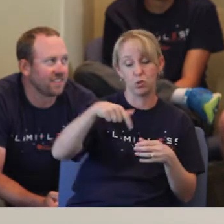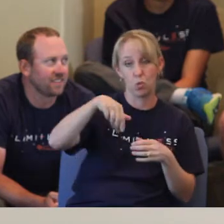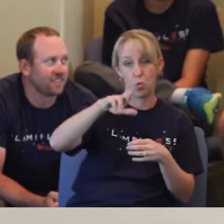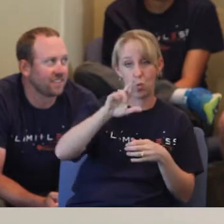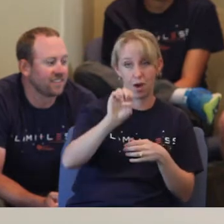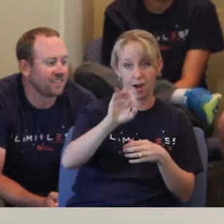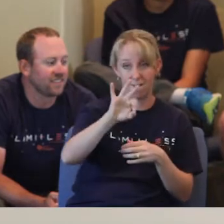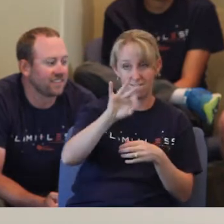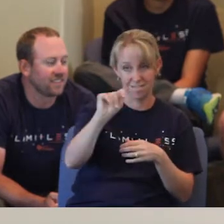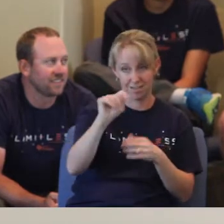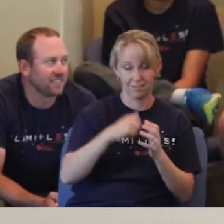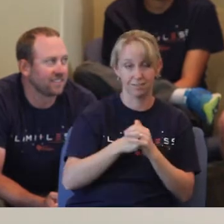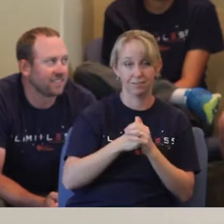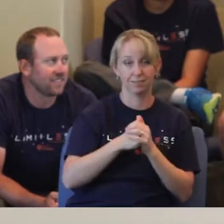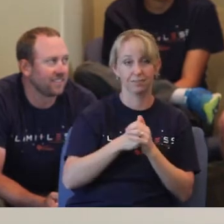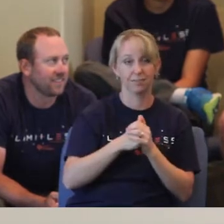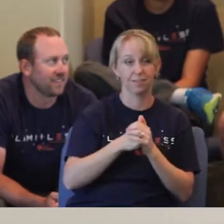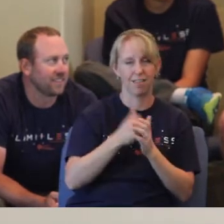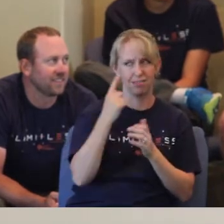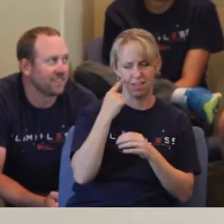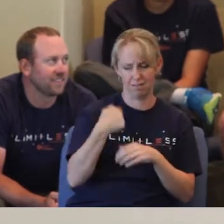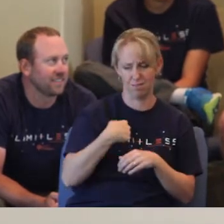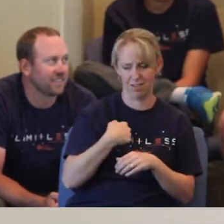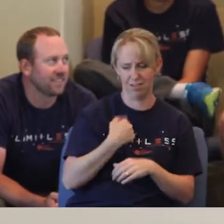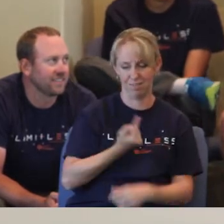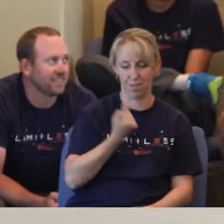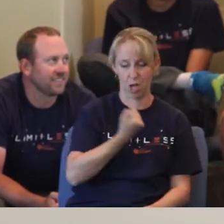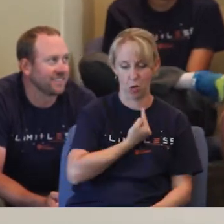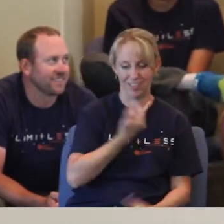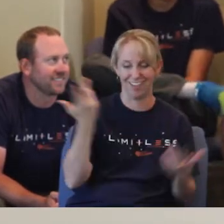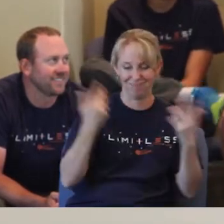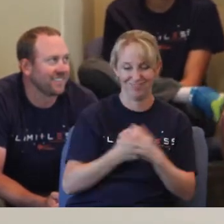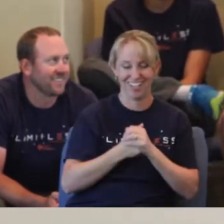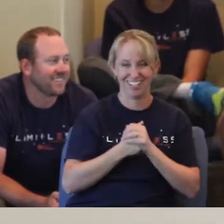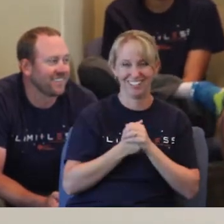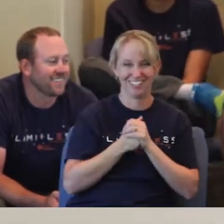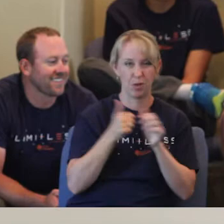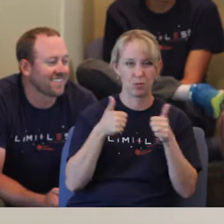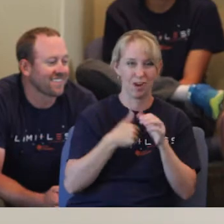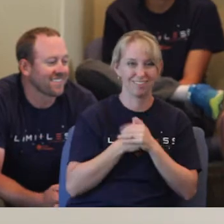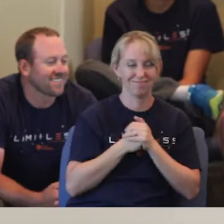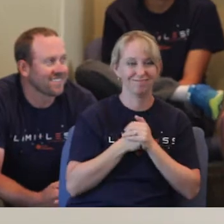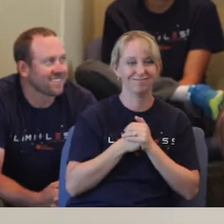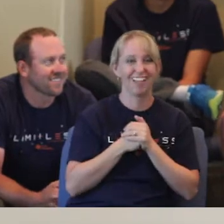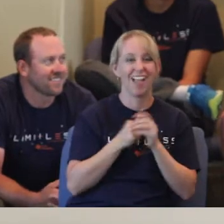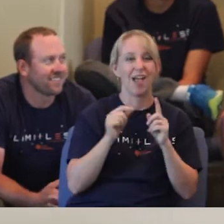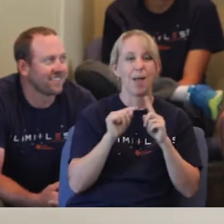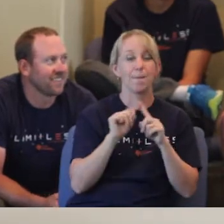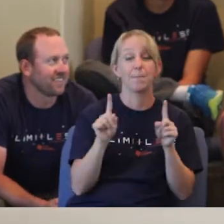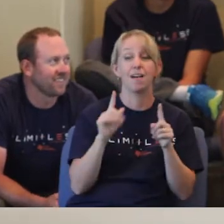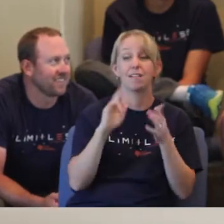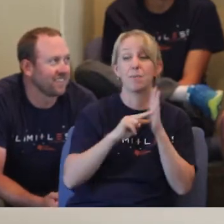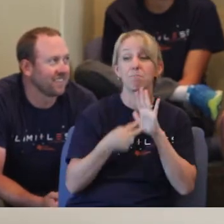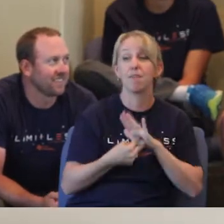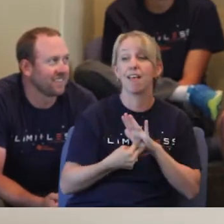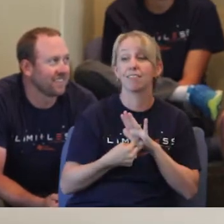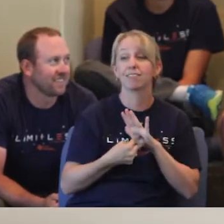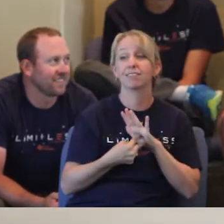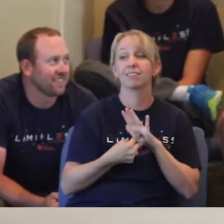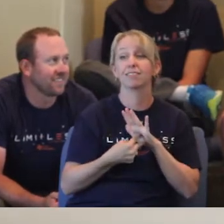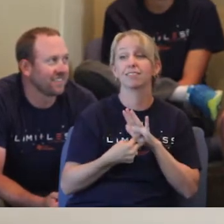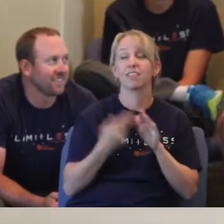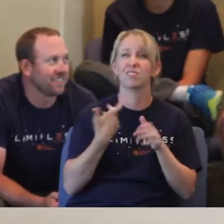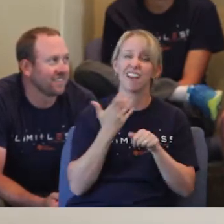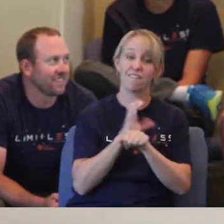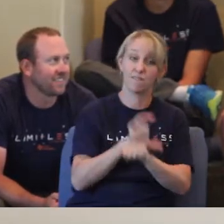And everyone else who was with me was me, myself, and I, so that was great. But that also meant that I got, was kind of like forced to meet